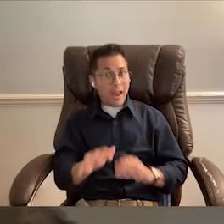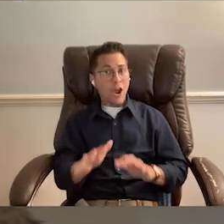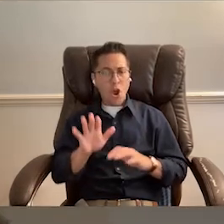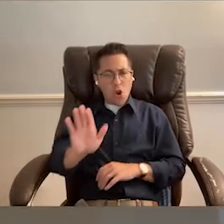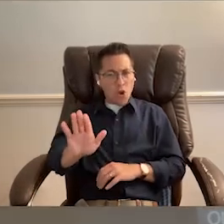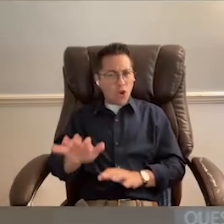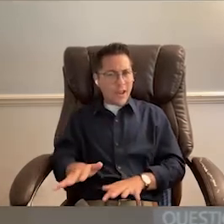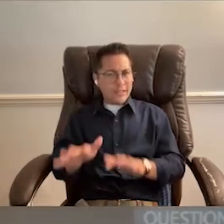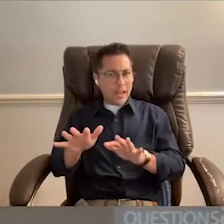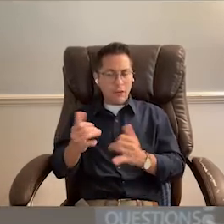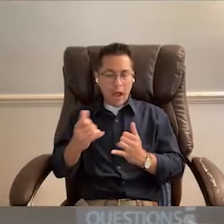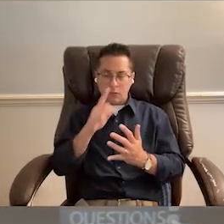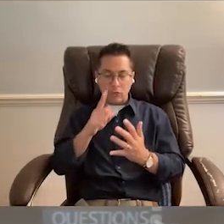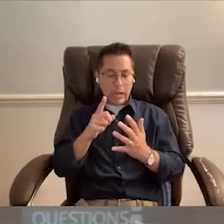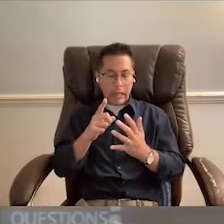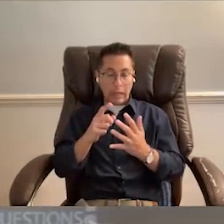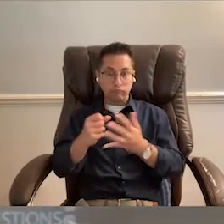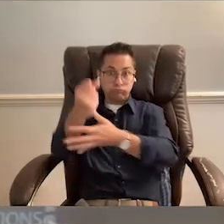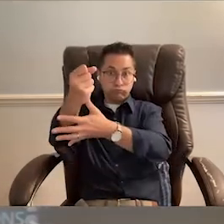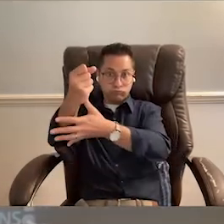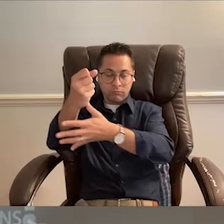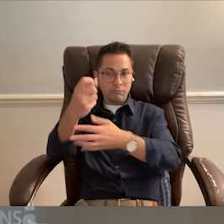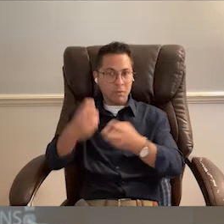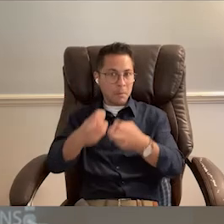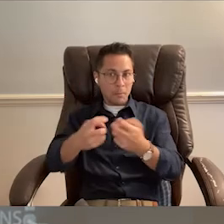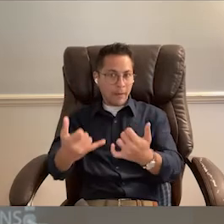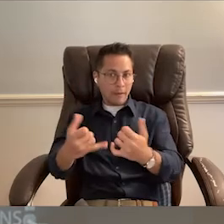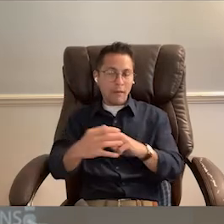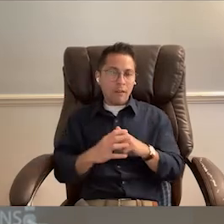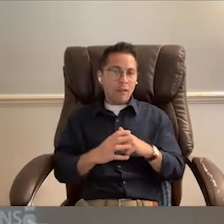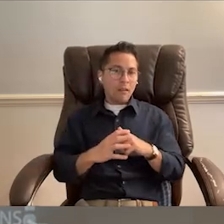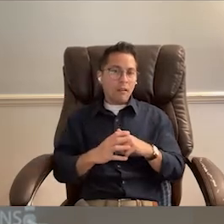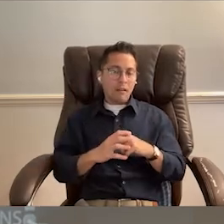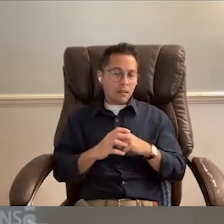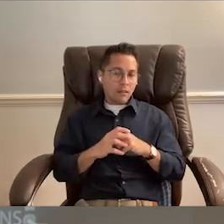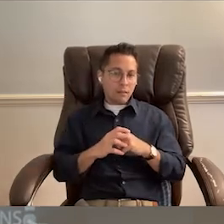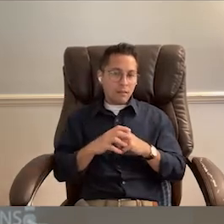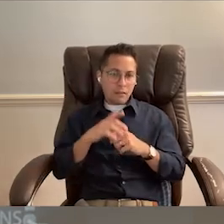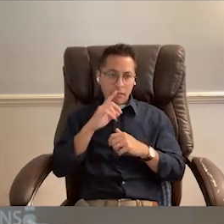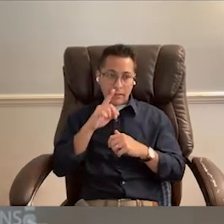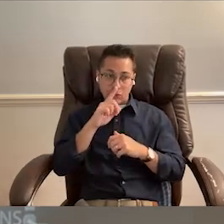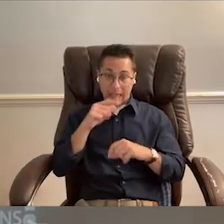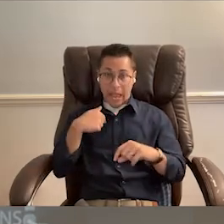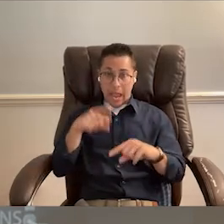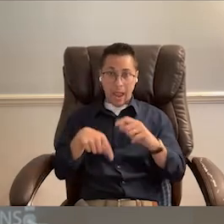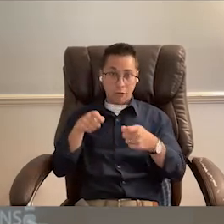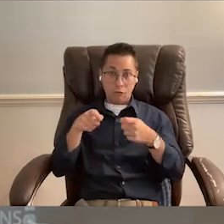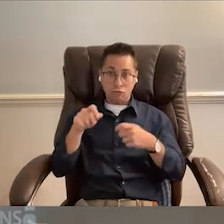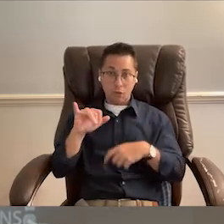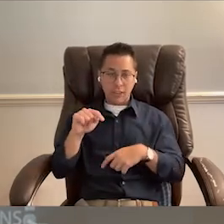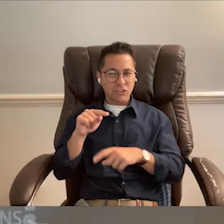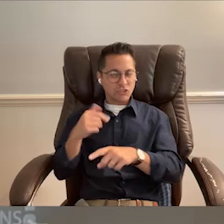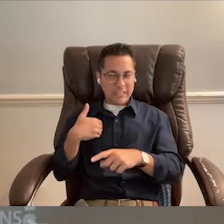with autism. And anxiety right now is like the major problem. I mean,